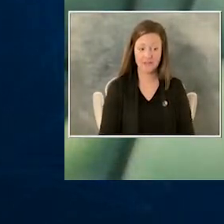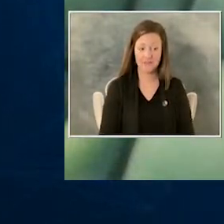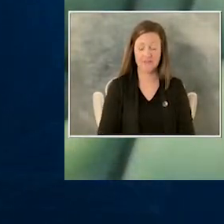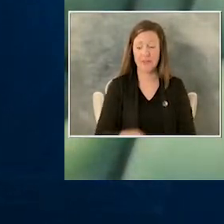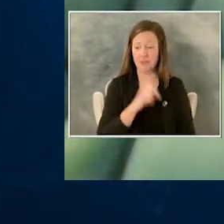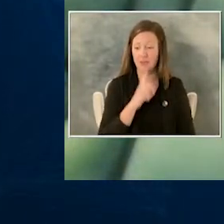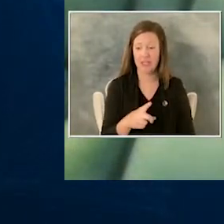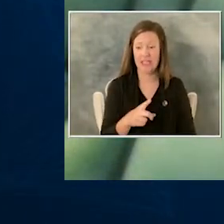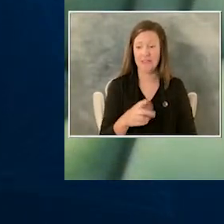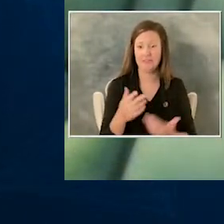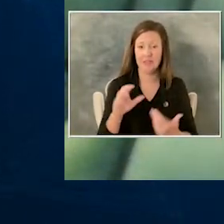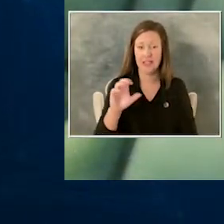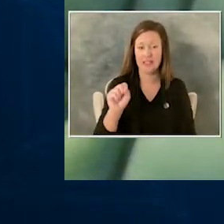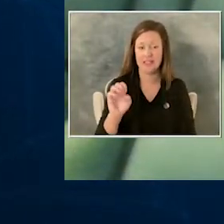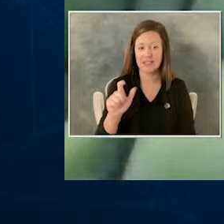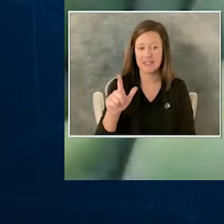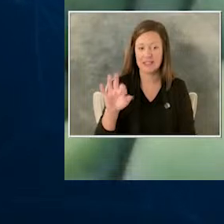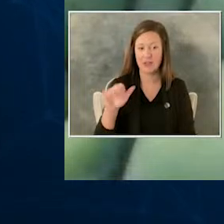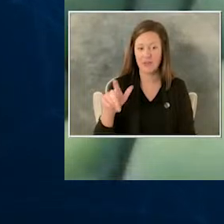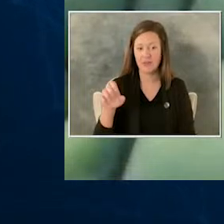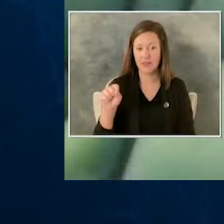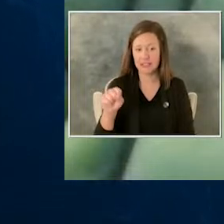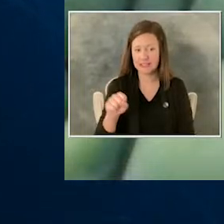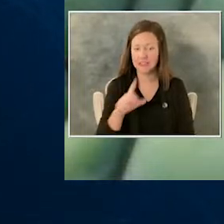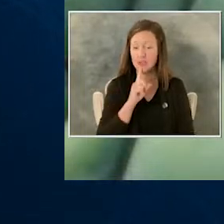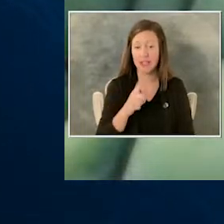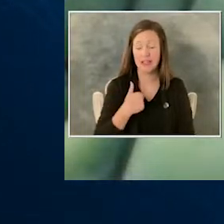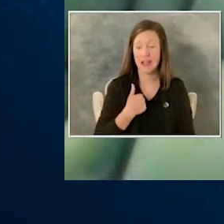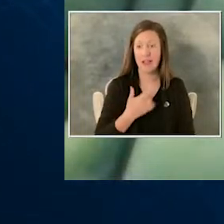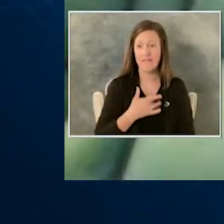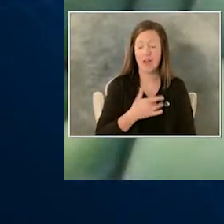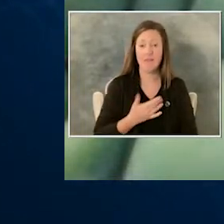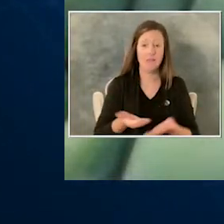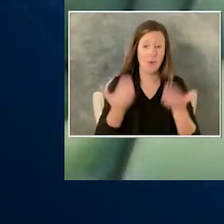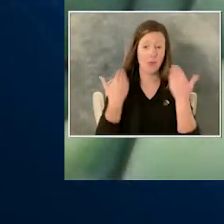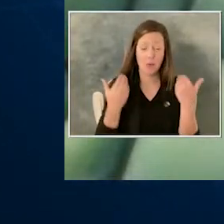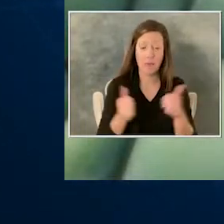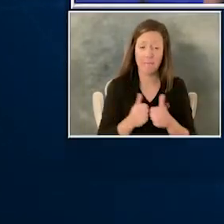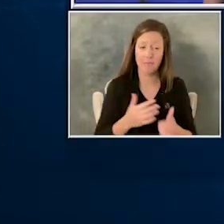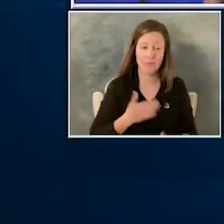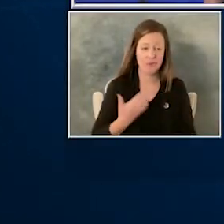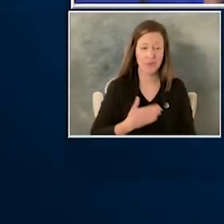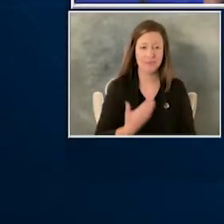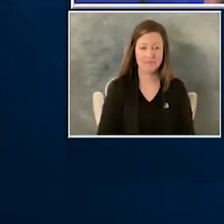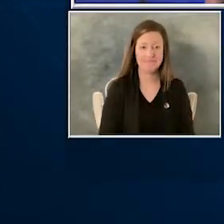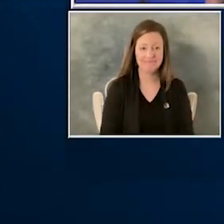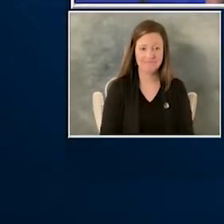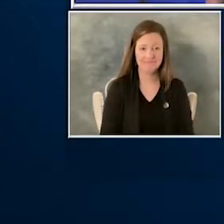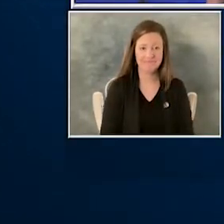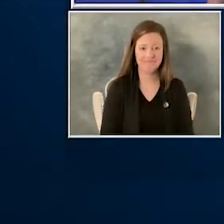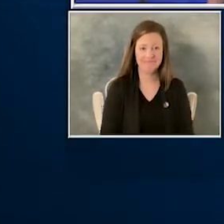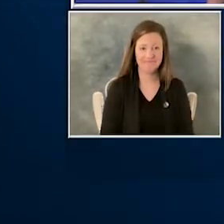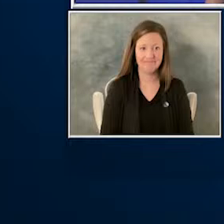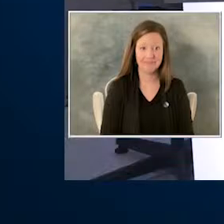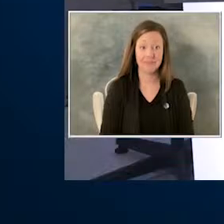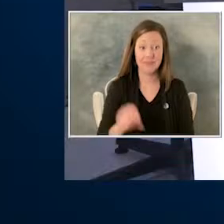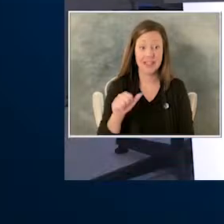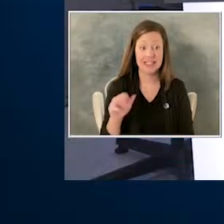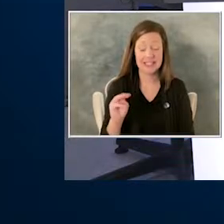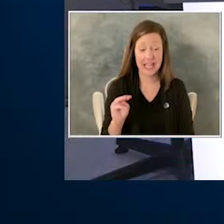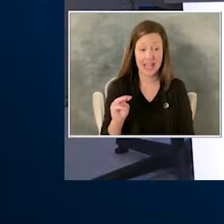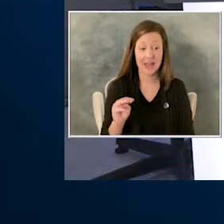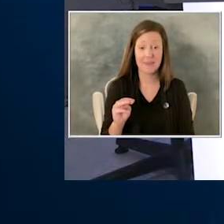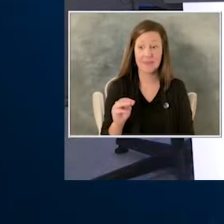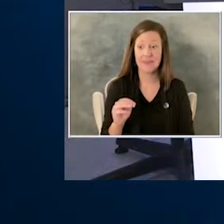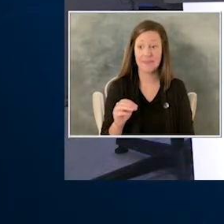a selfless act. So I was overcome with joy on it. Man, Sam, this is